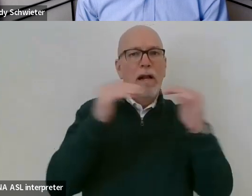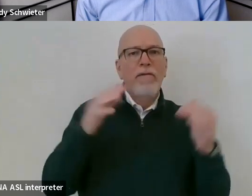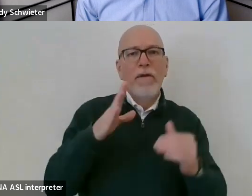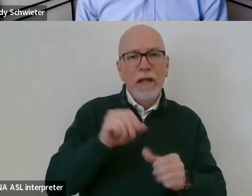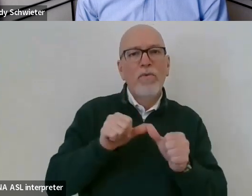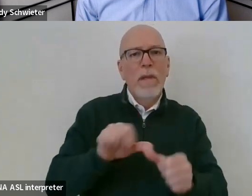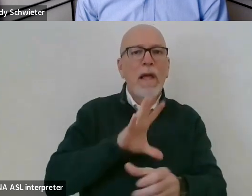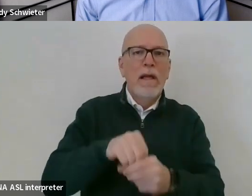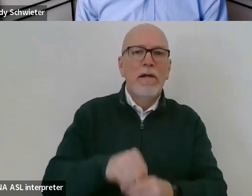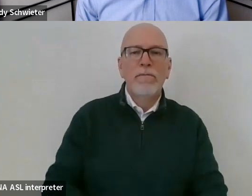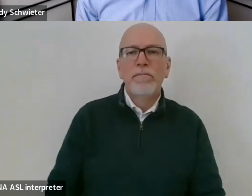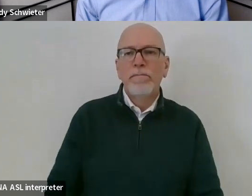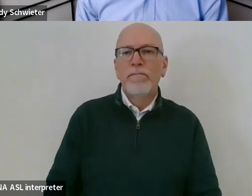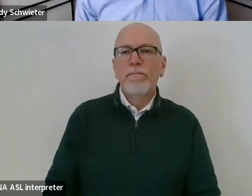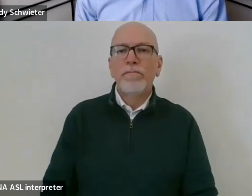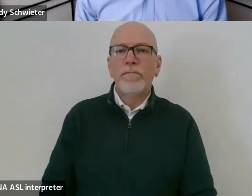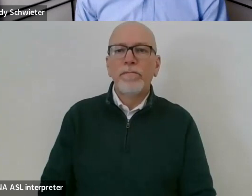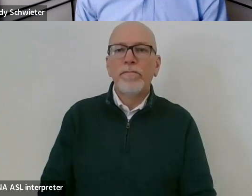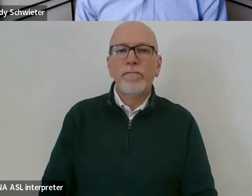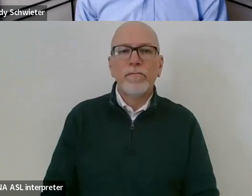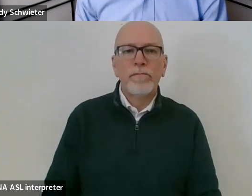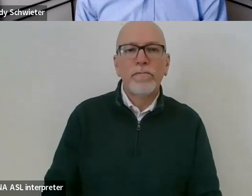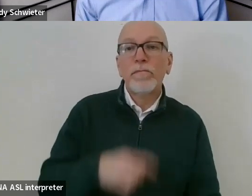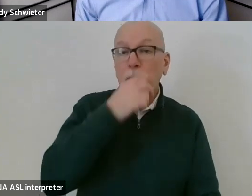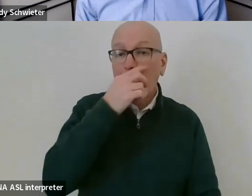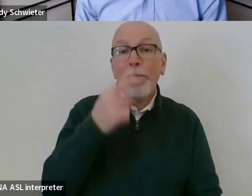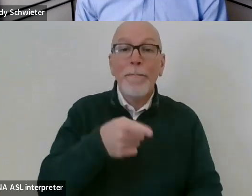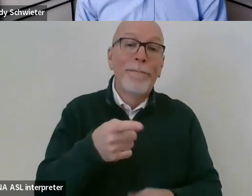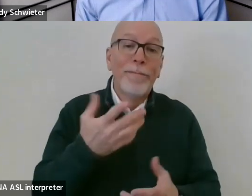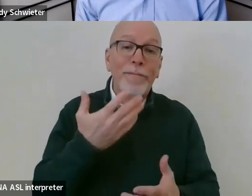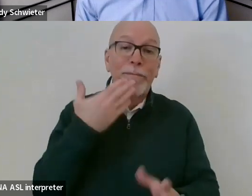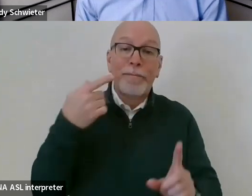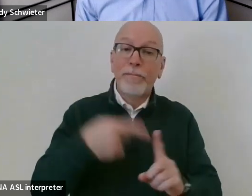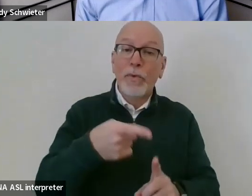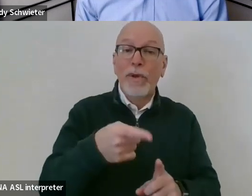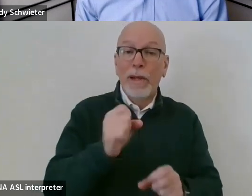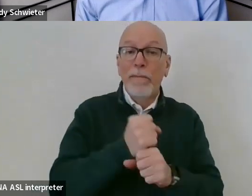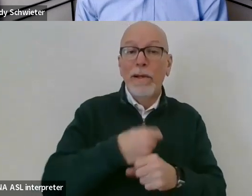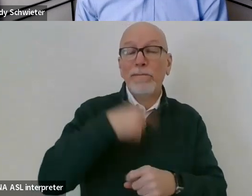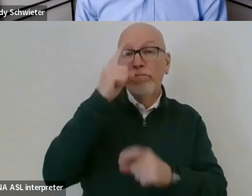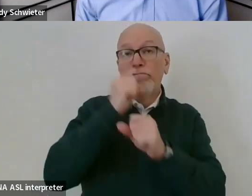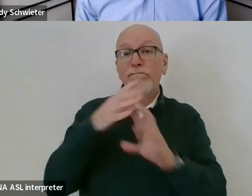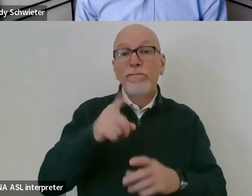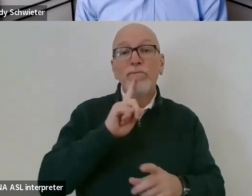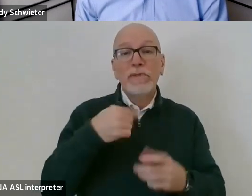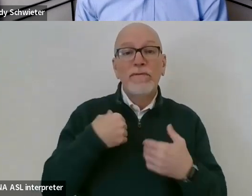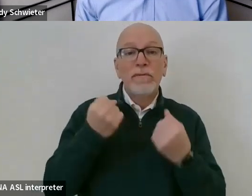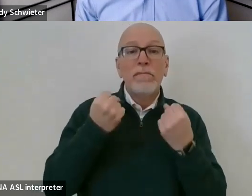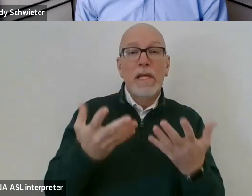engaged. And you make it brings to mind the point that there are still